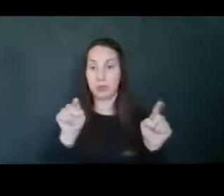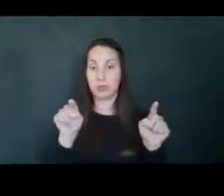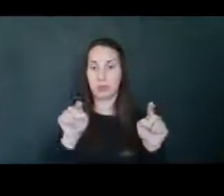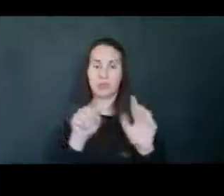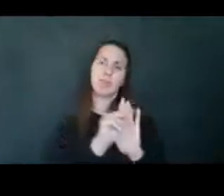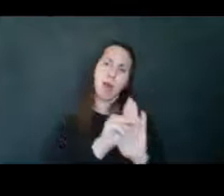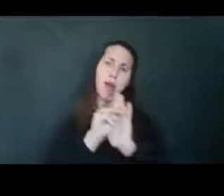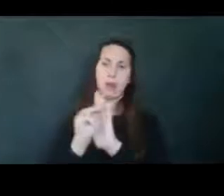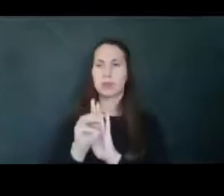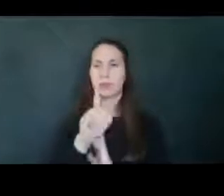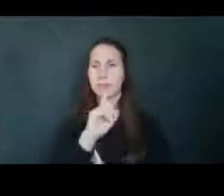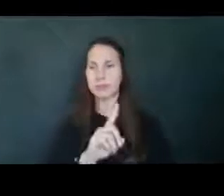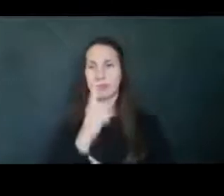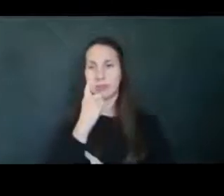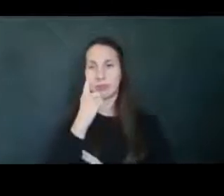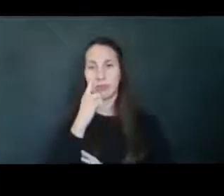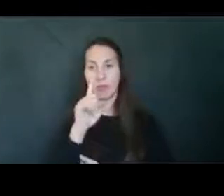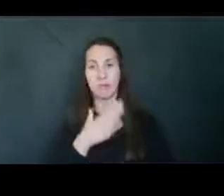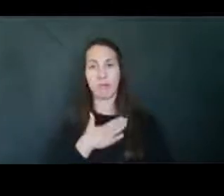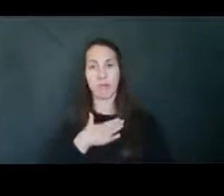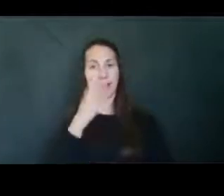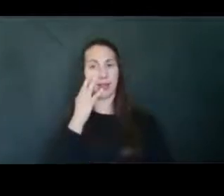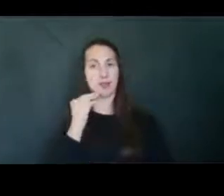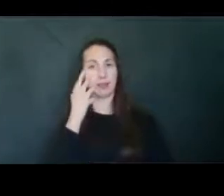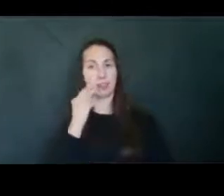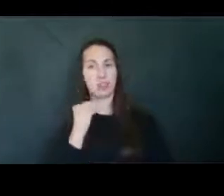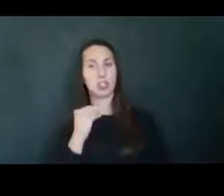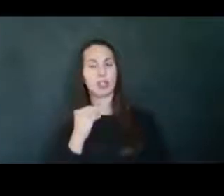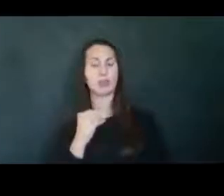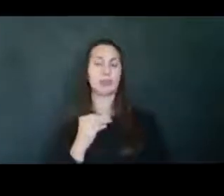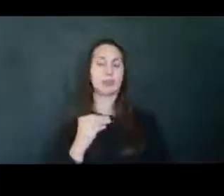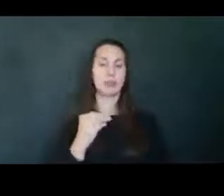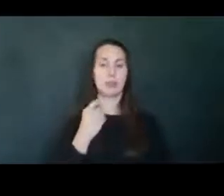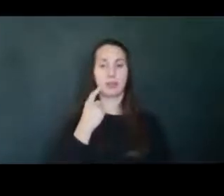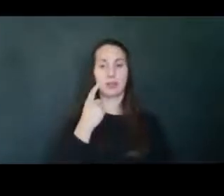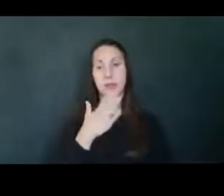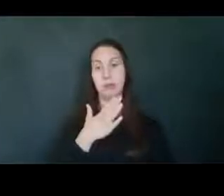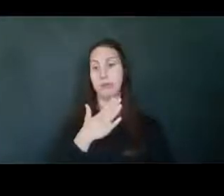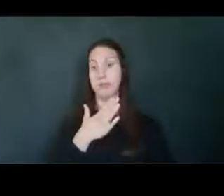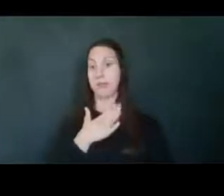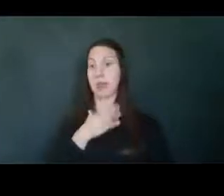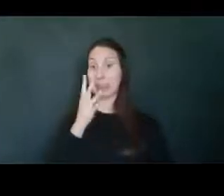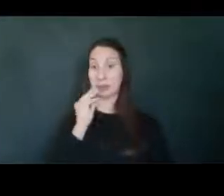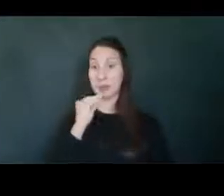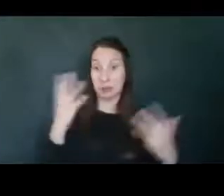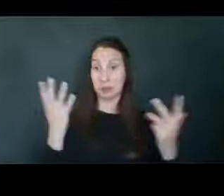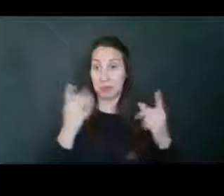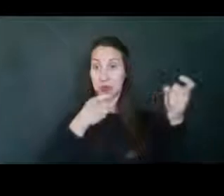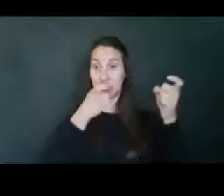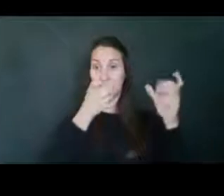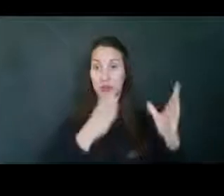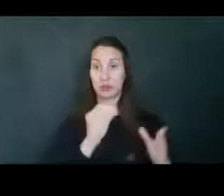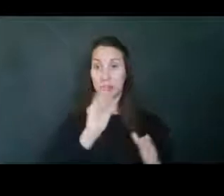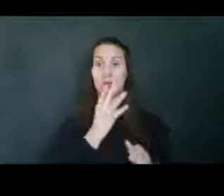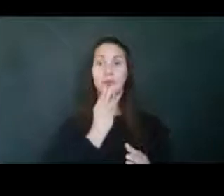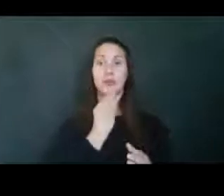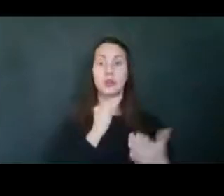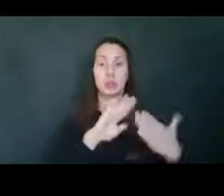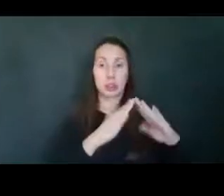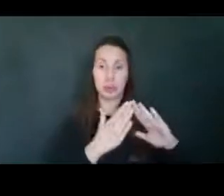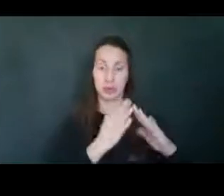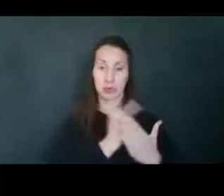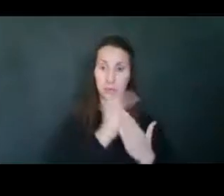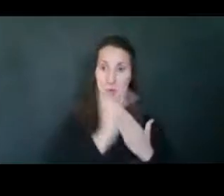models from my experience as director, first of all, director of Jewish community programs and special needs